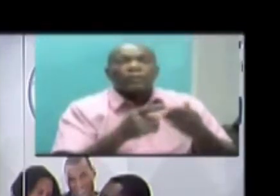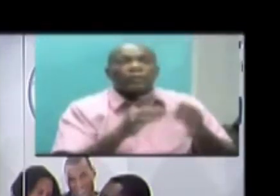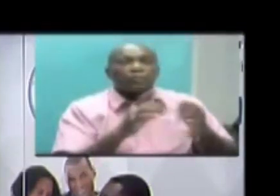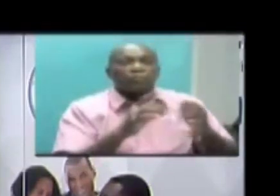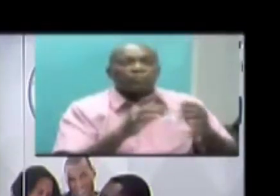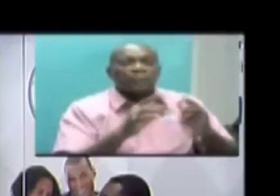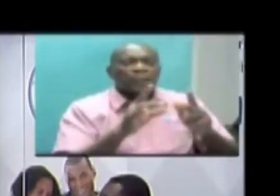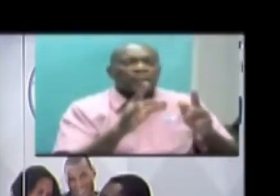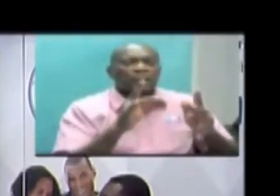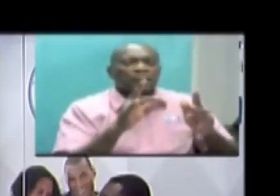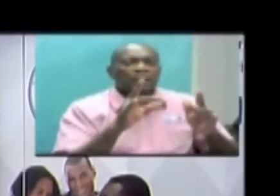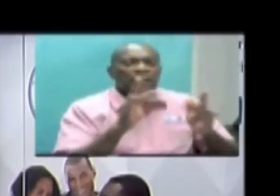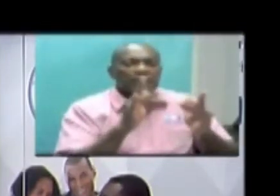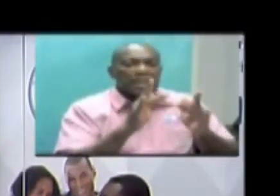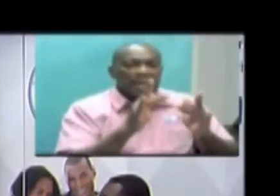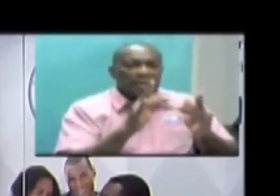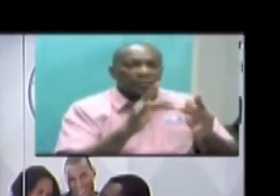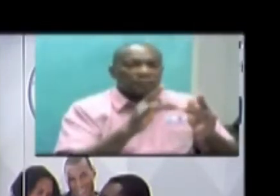it has its own